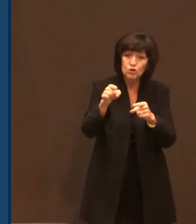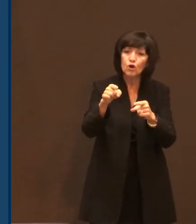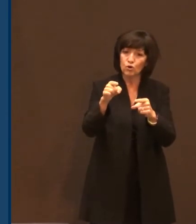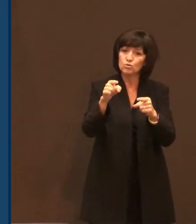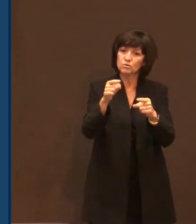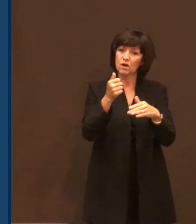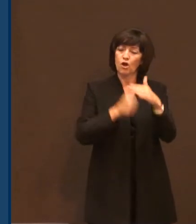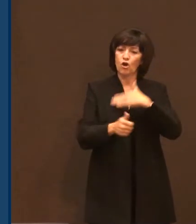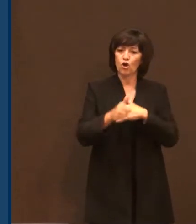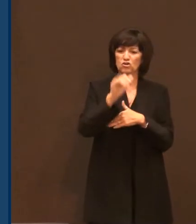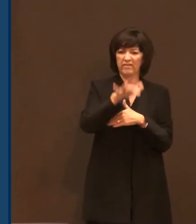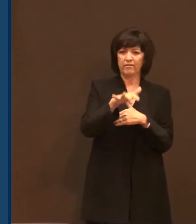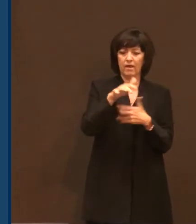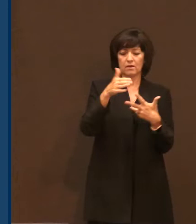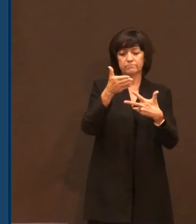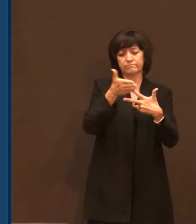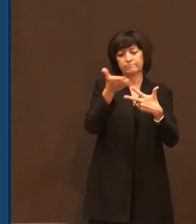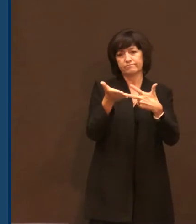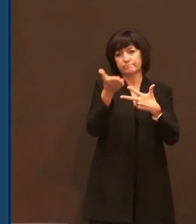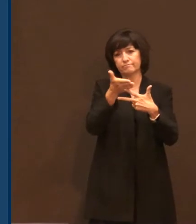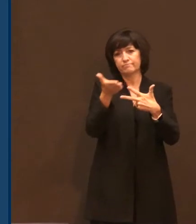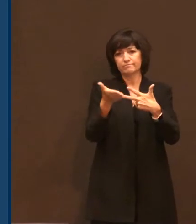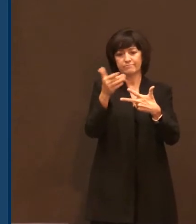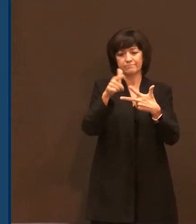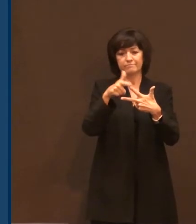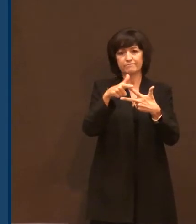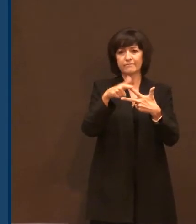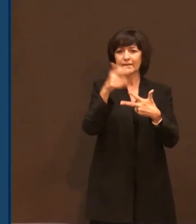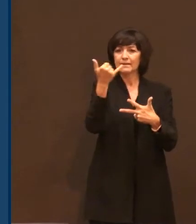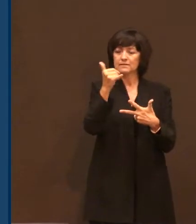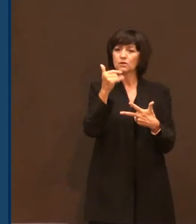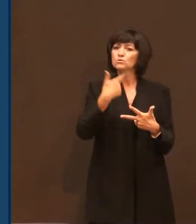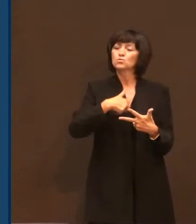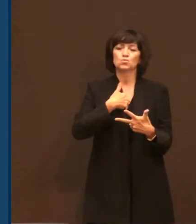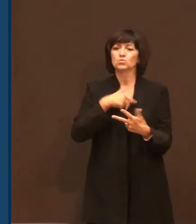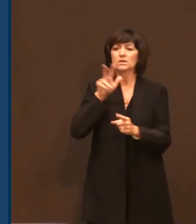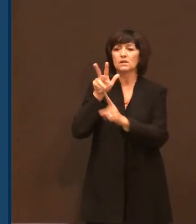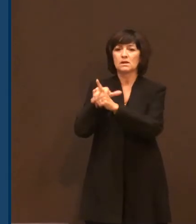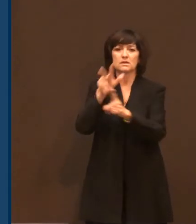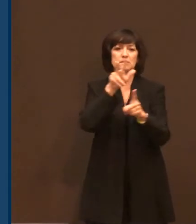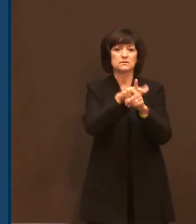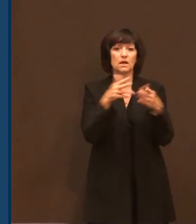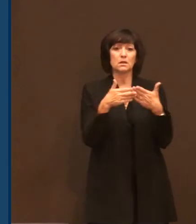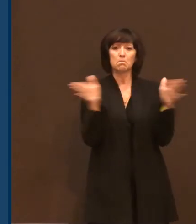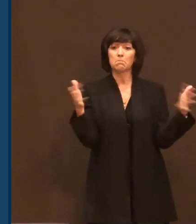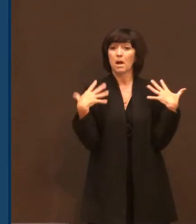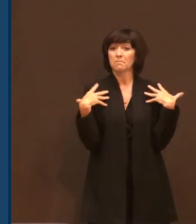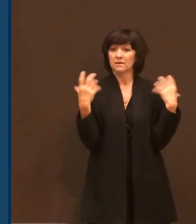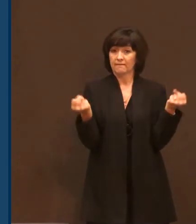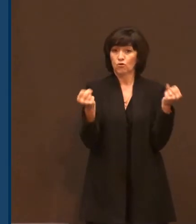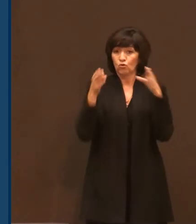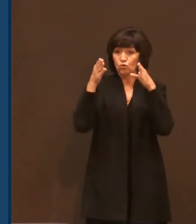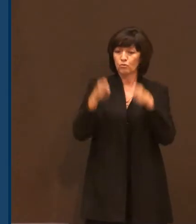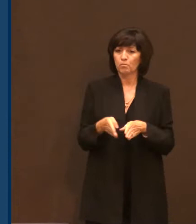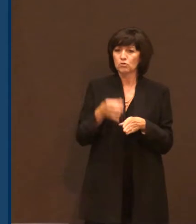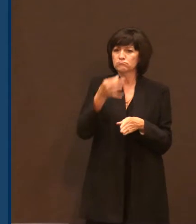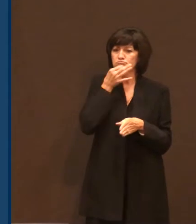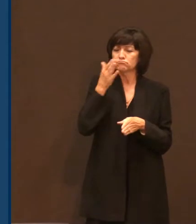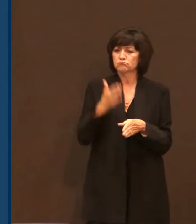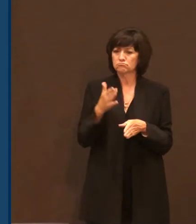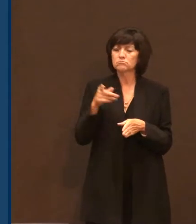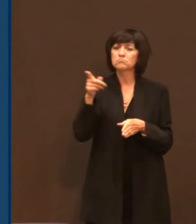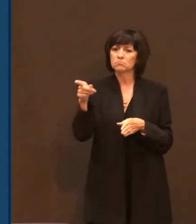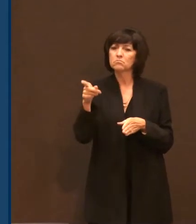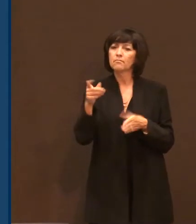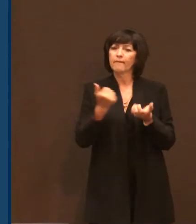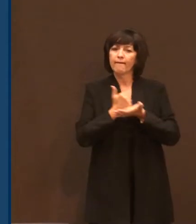the yellow scenario, we're assigning one of our public health experts to act as a liaison with each school district